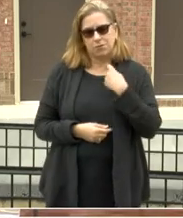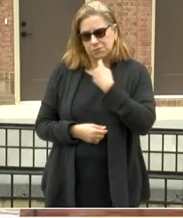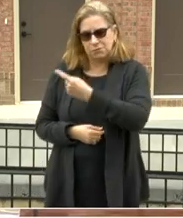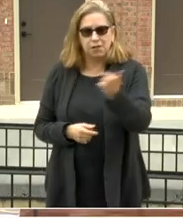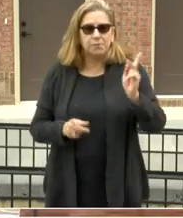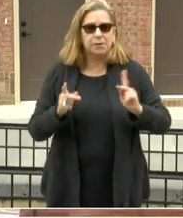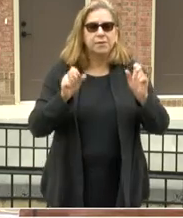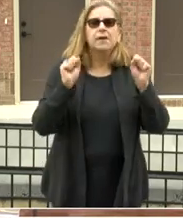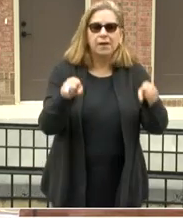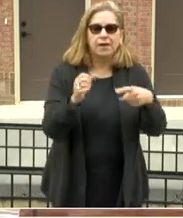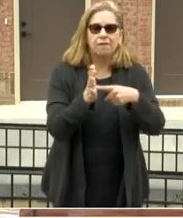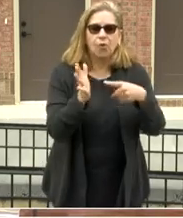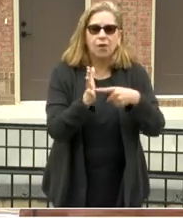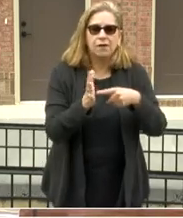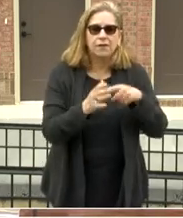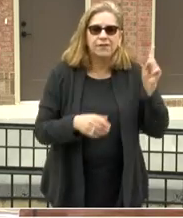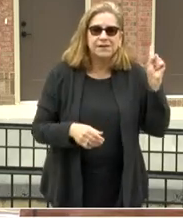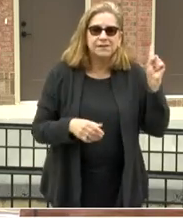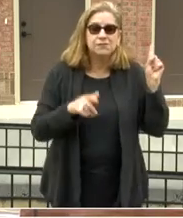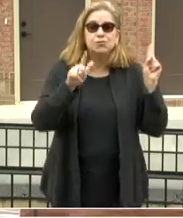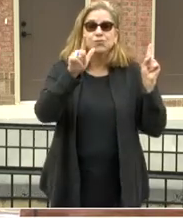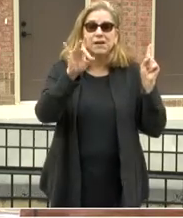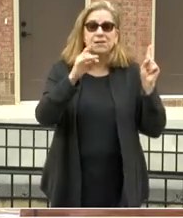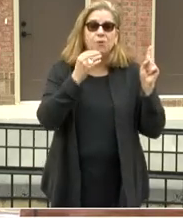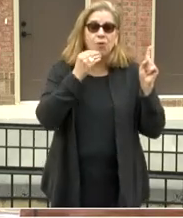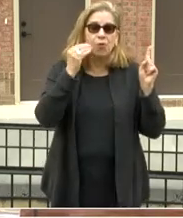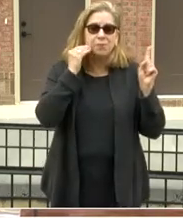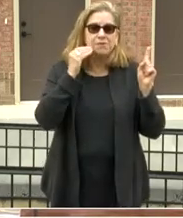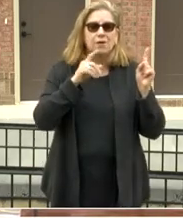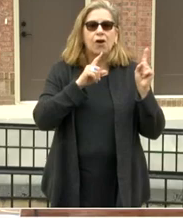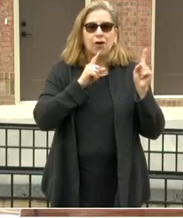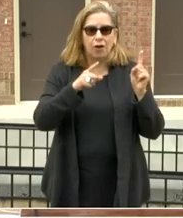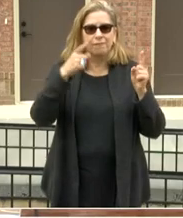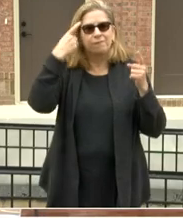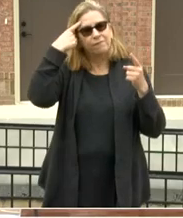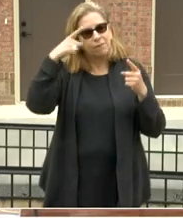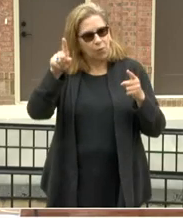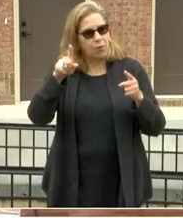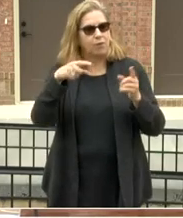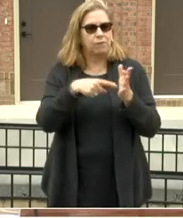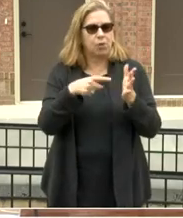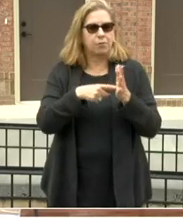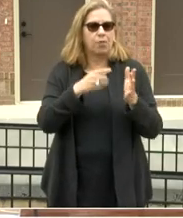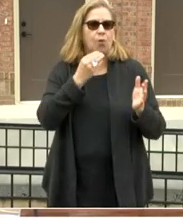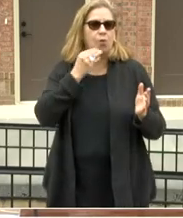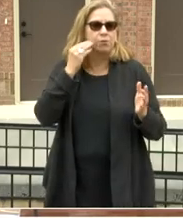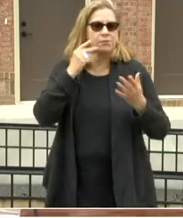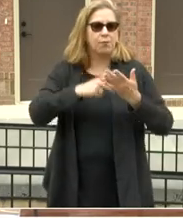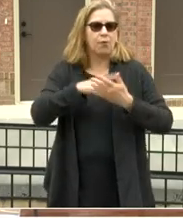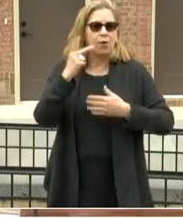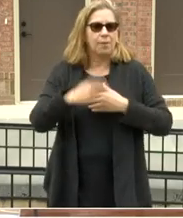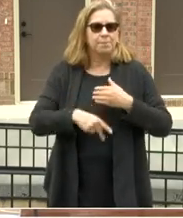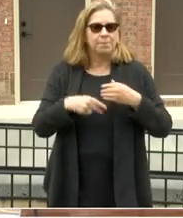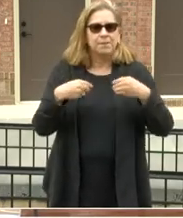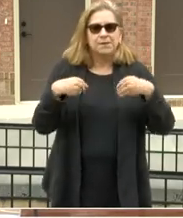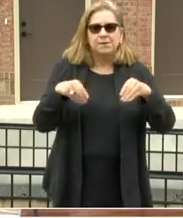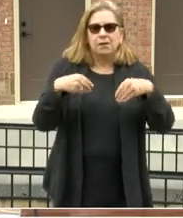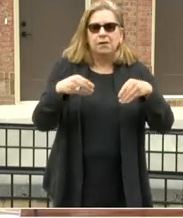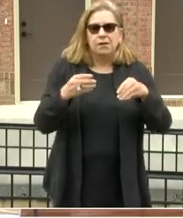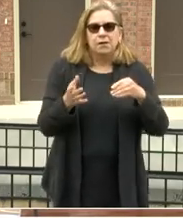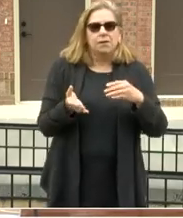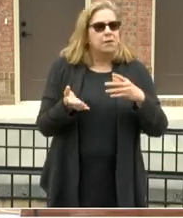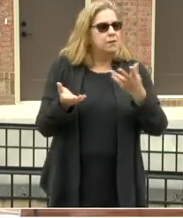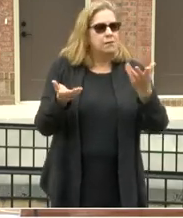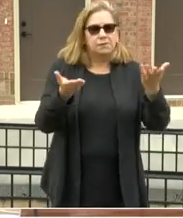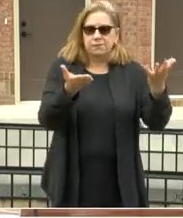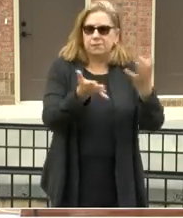of the homes are under contract for sale and will continue to release units for sale as they near completion. There is a long wait list of